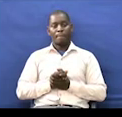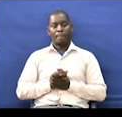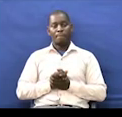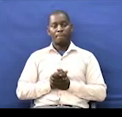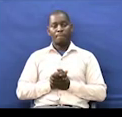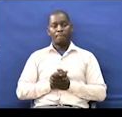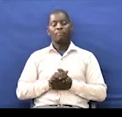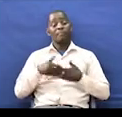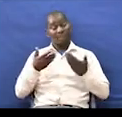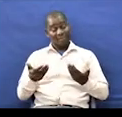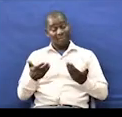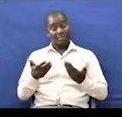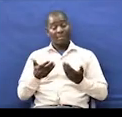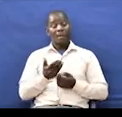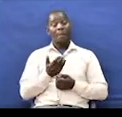Mathematically,